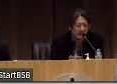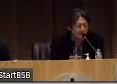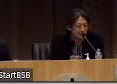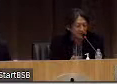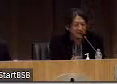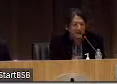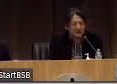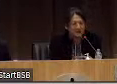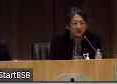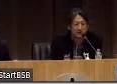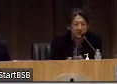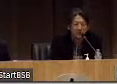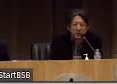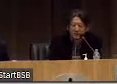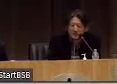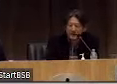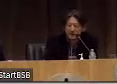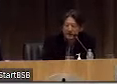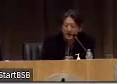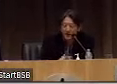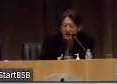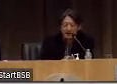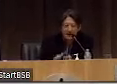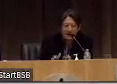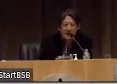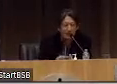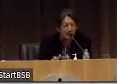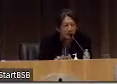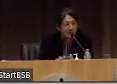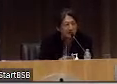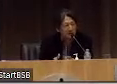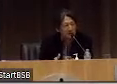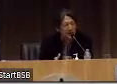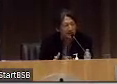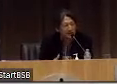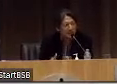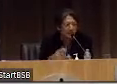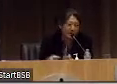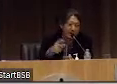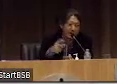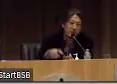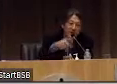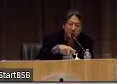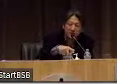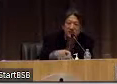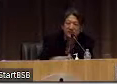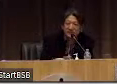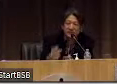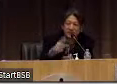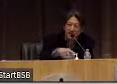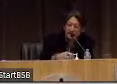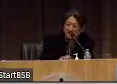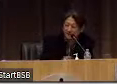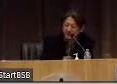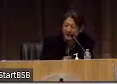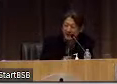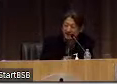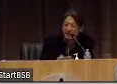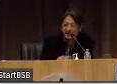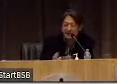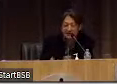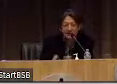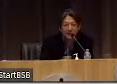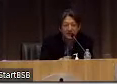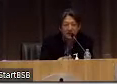we could, in this discussion, to identify local problems that could turn